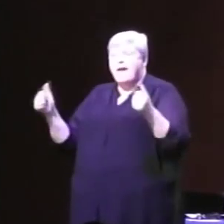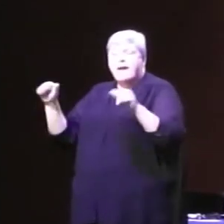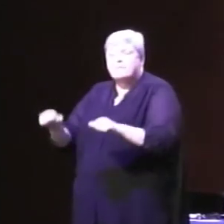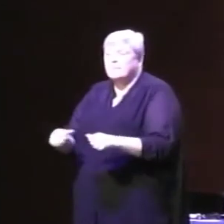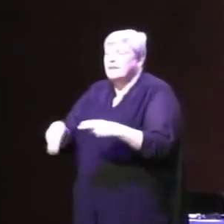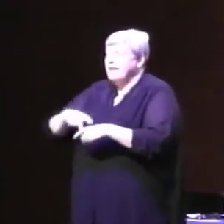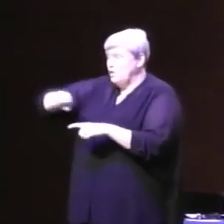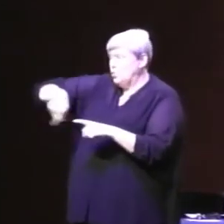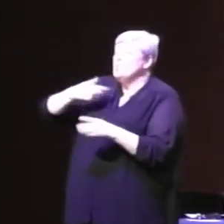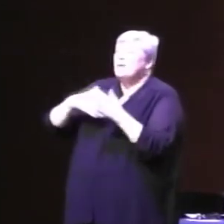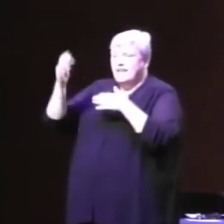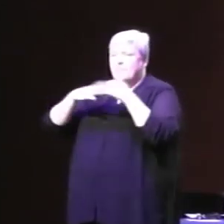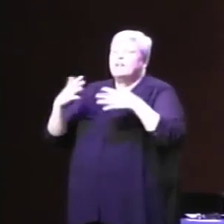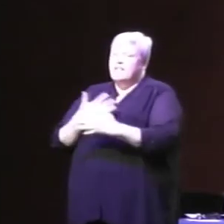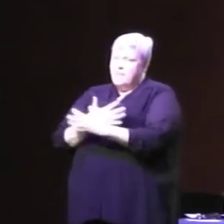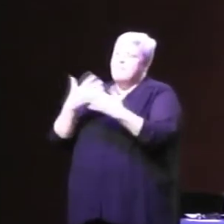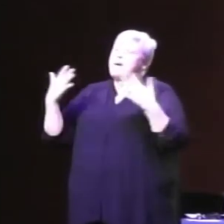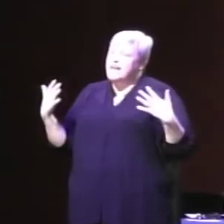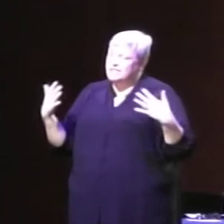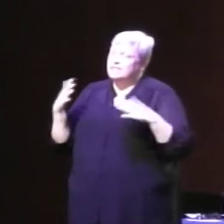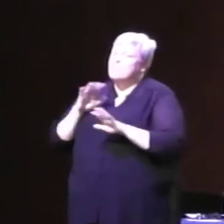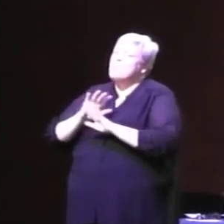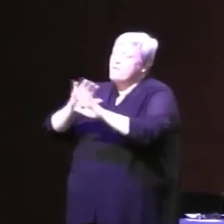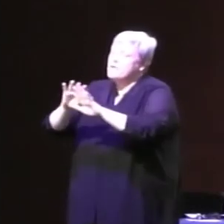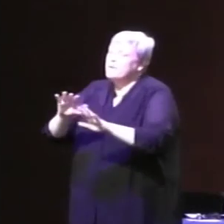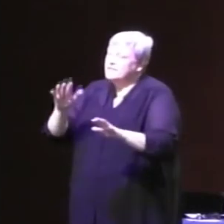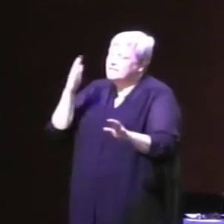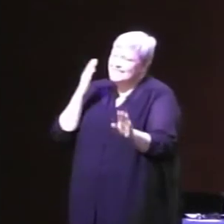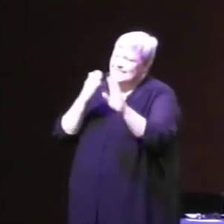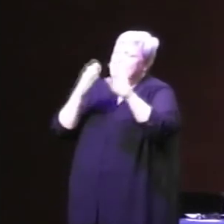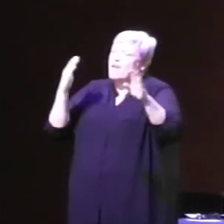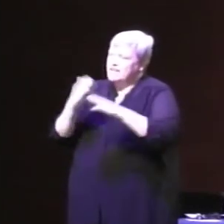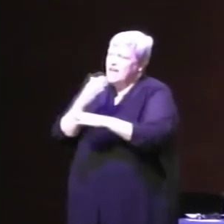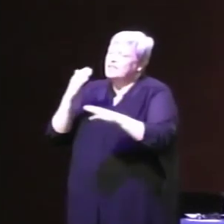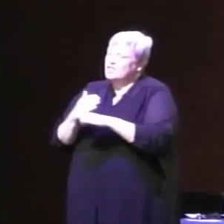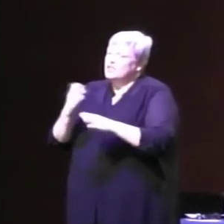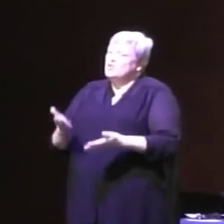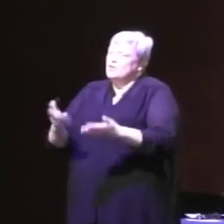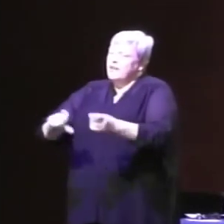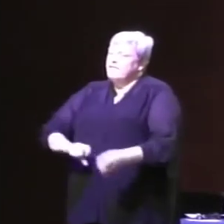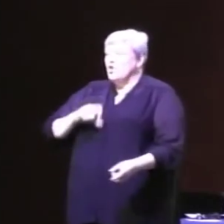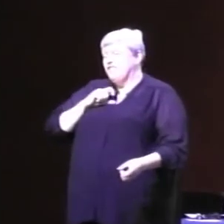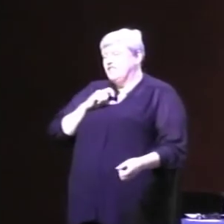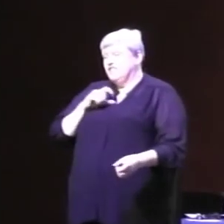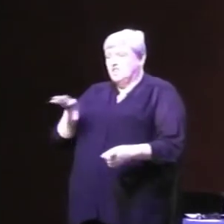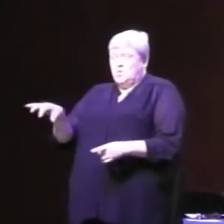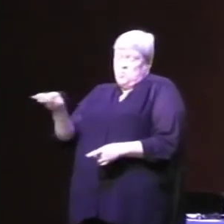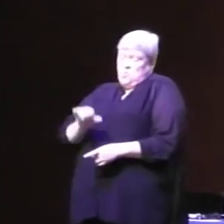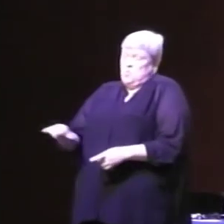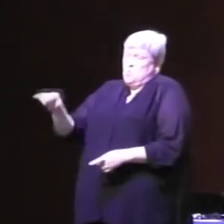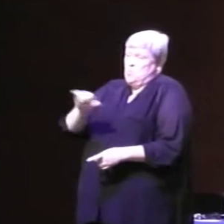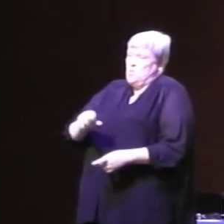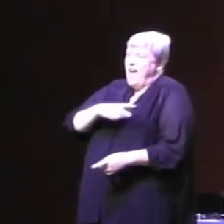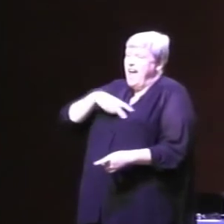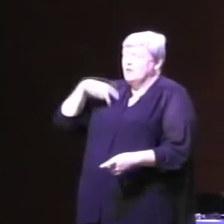unless we build a mass movement, including direct action to coerce or give confidence, take your pick, to make councillors adopt